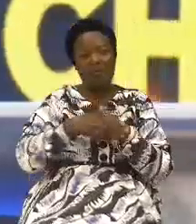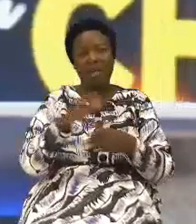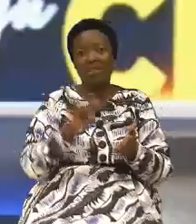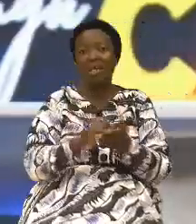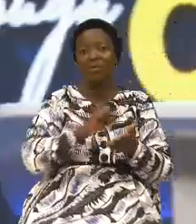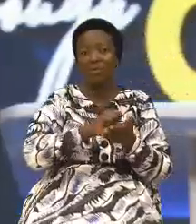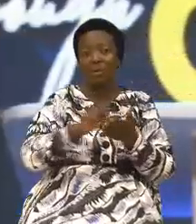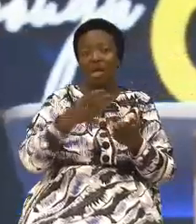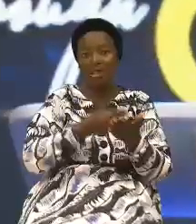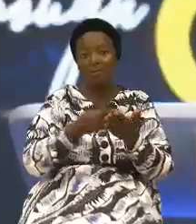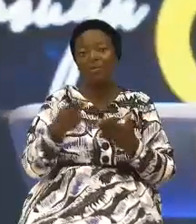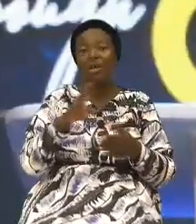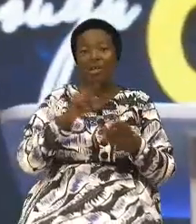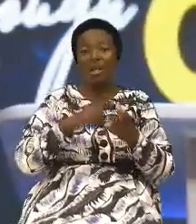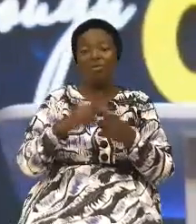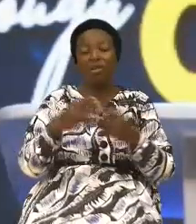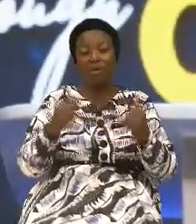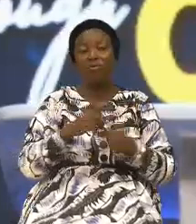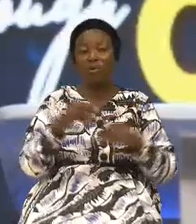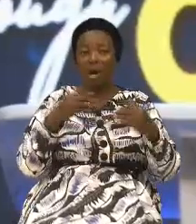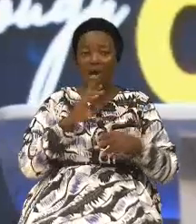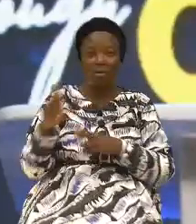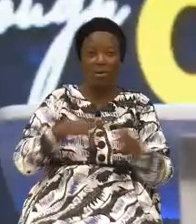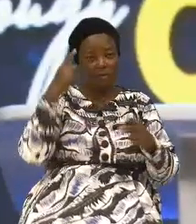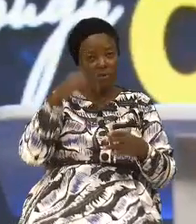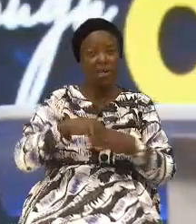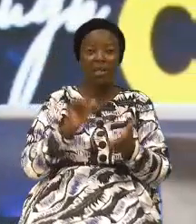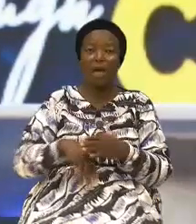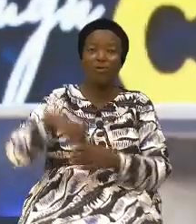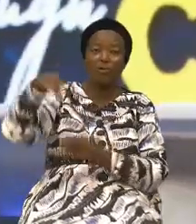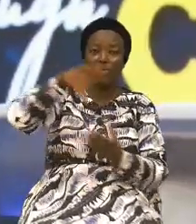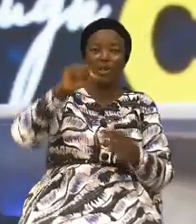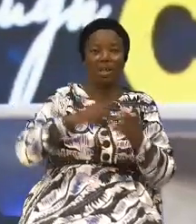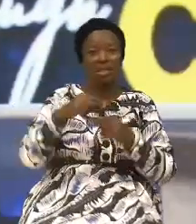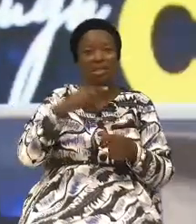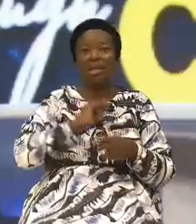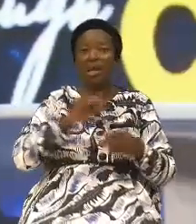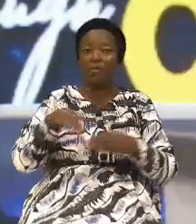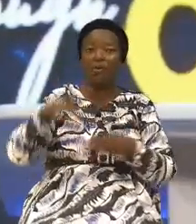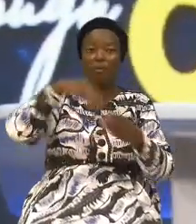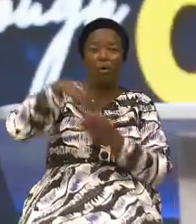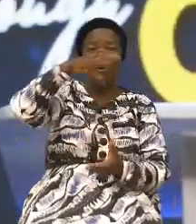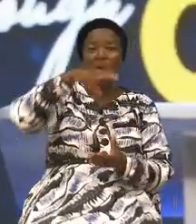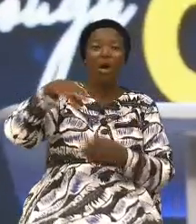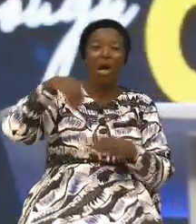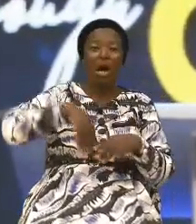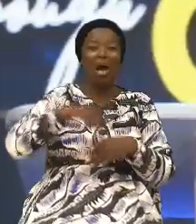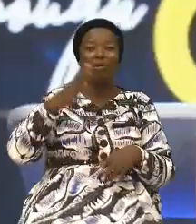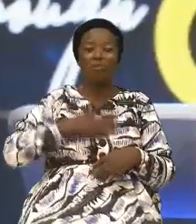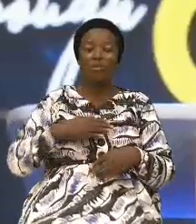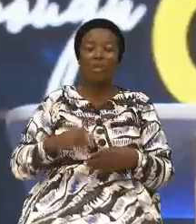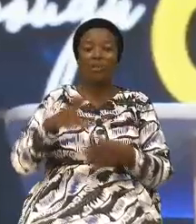for outpouring. And he says, I'll pour my spirit upon all flesh, and your sons and your daughters